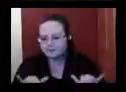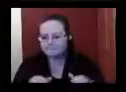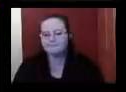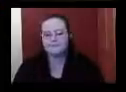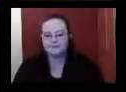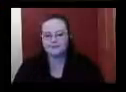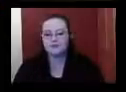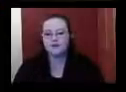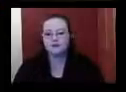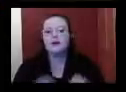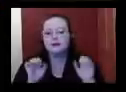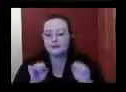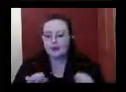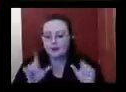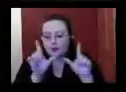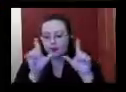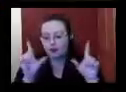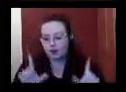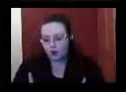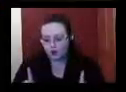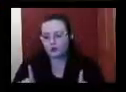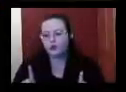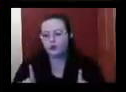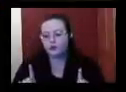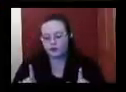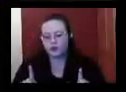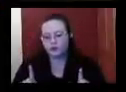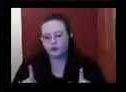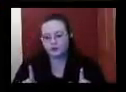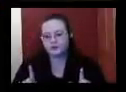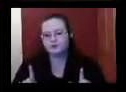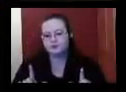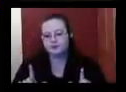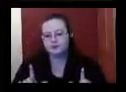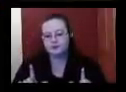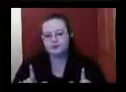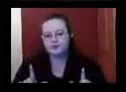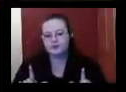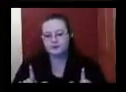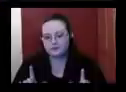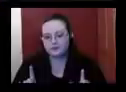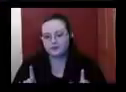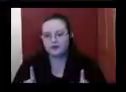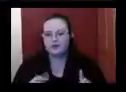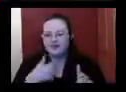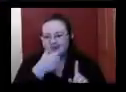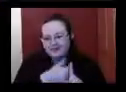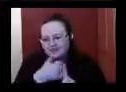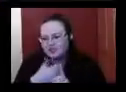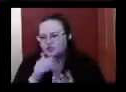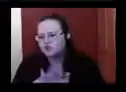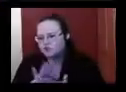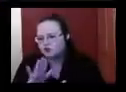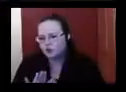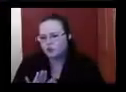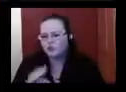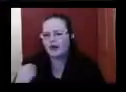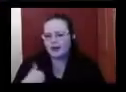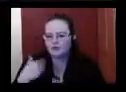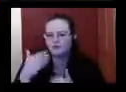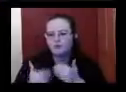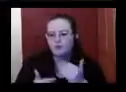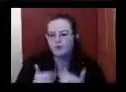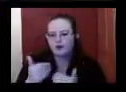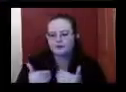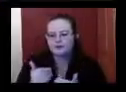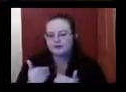access lockers and cubbies this year, so individual schools will have processes in place to make sure that we